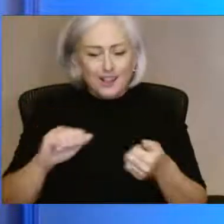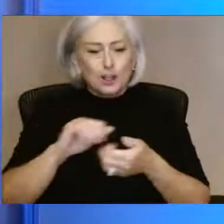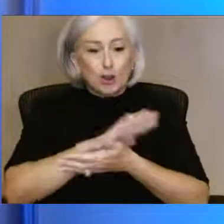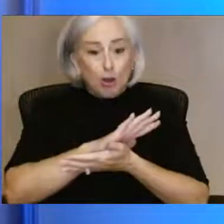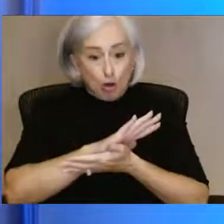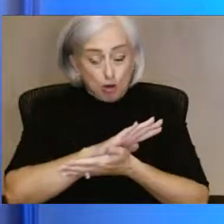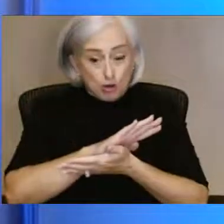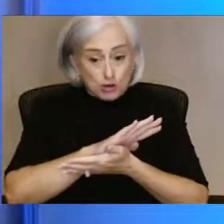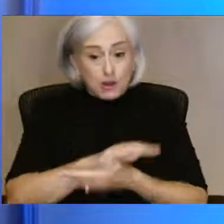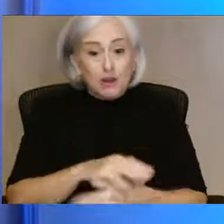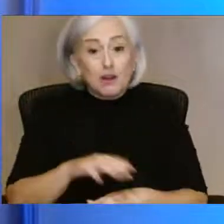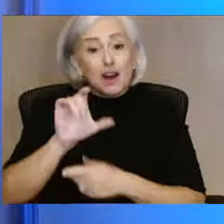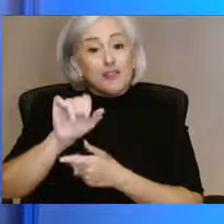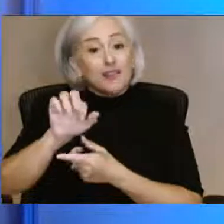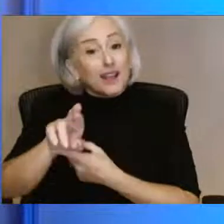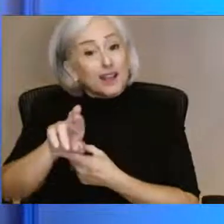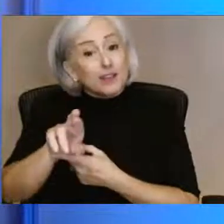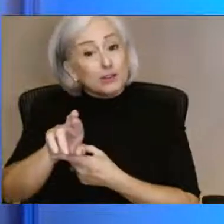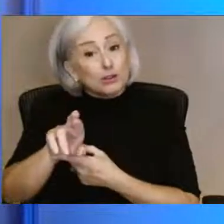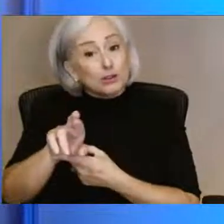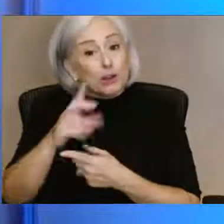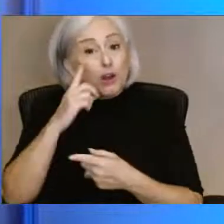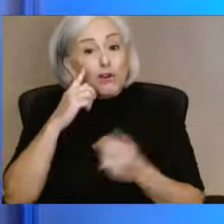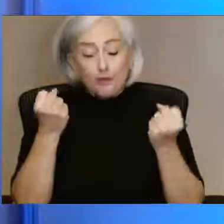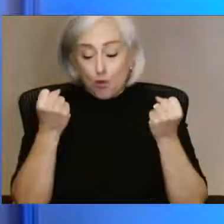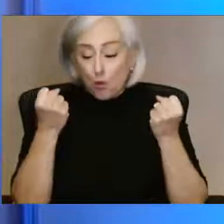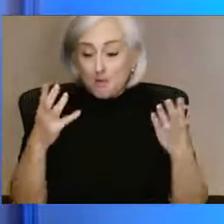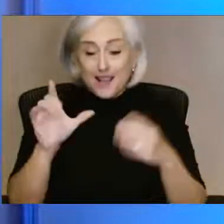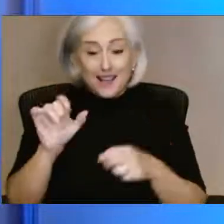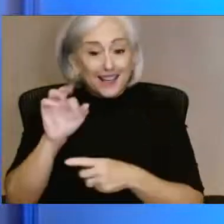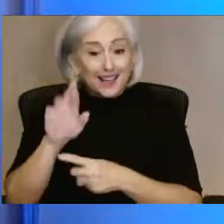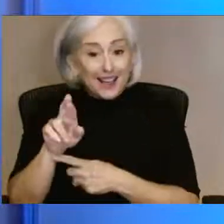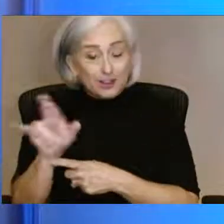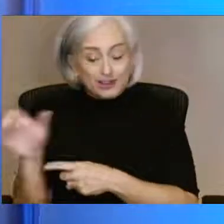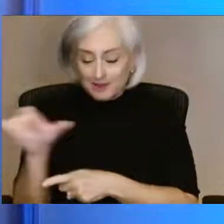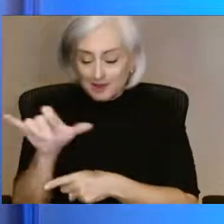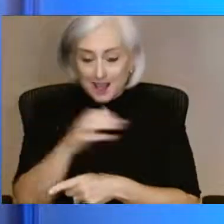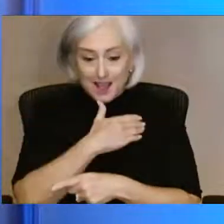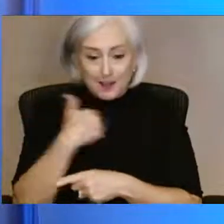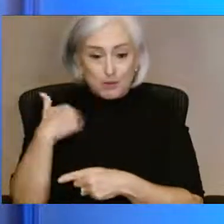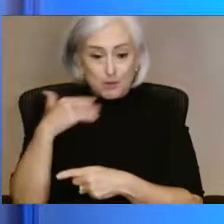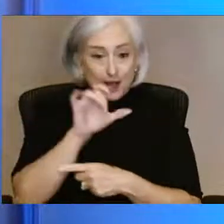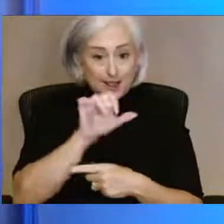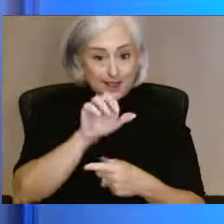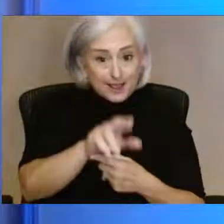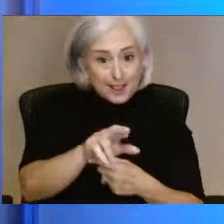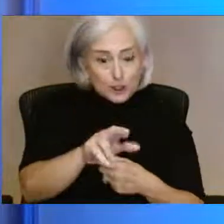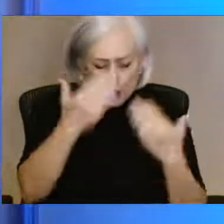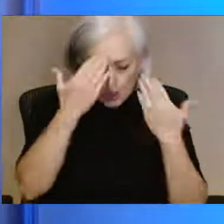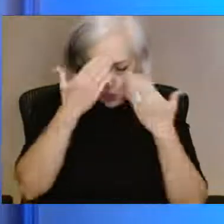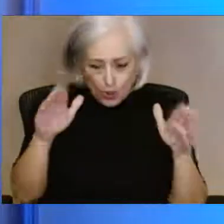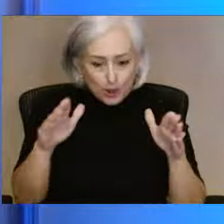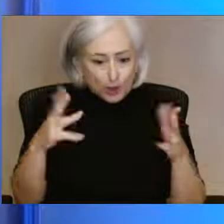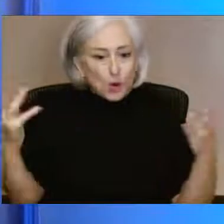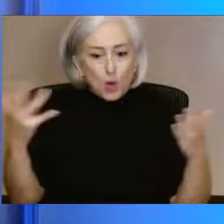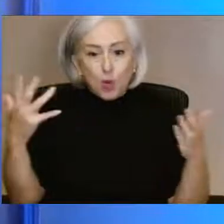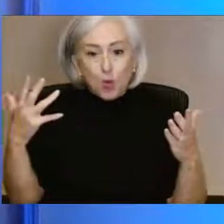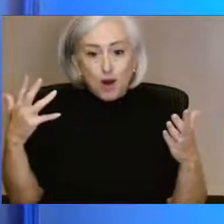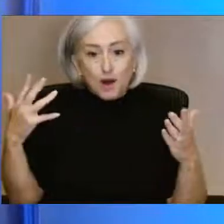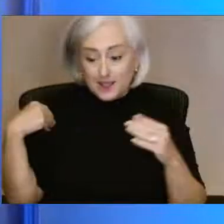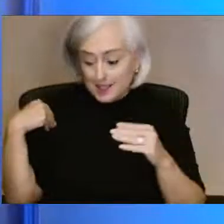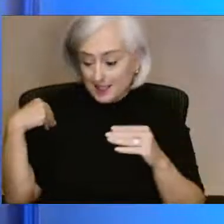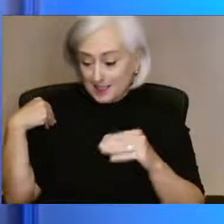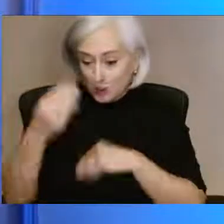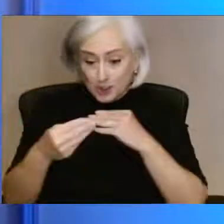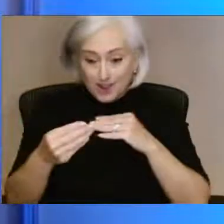cancer, we don't know for a large fraction of them what the genetic basis is, or even if there is a genetic basis. And so